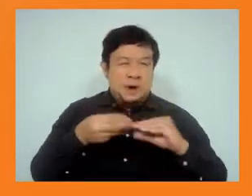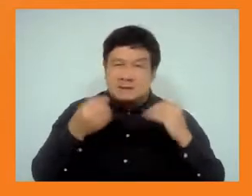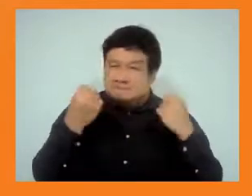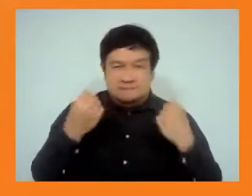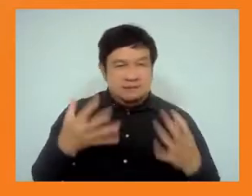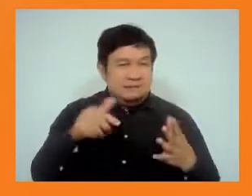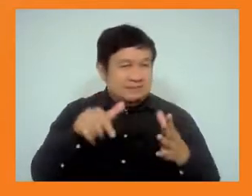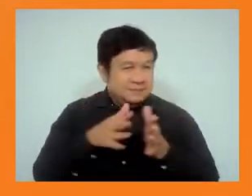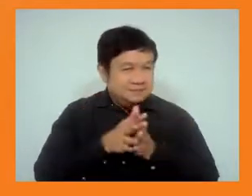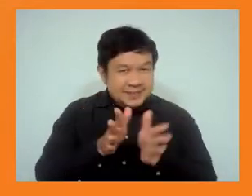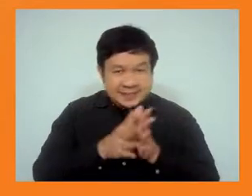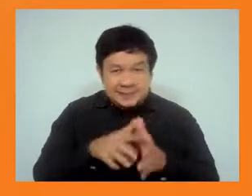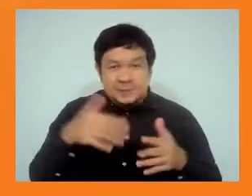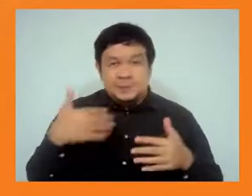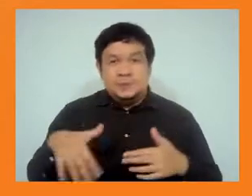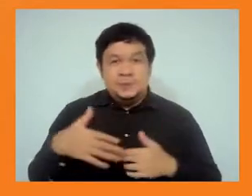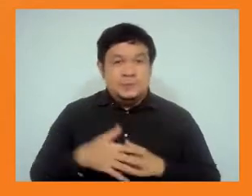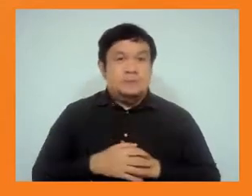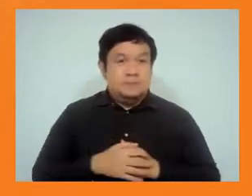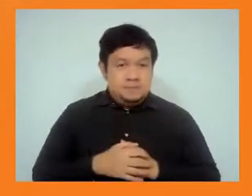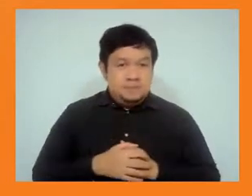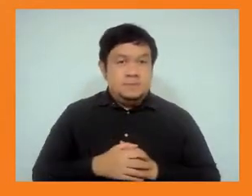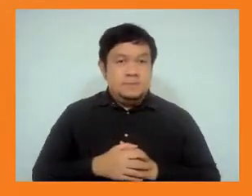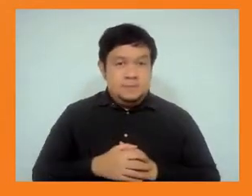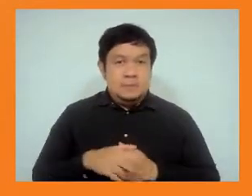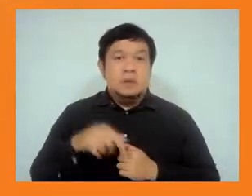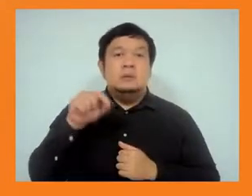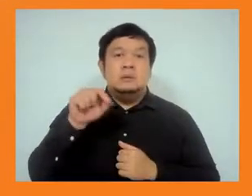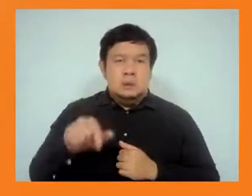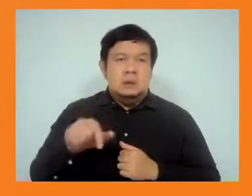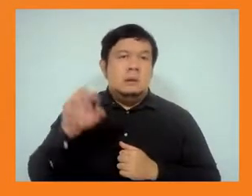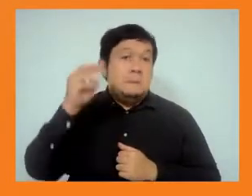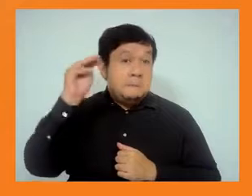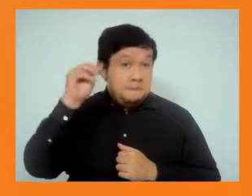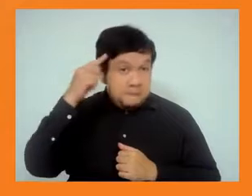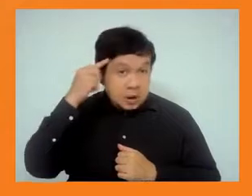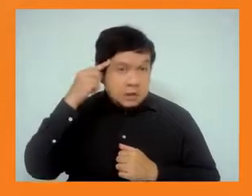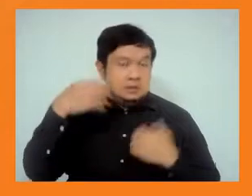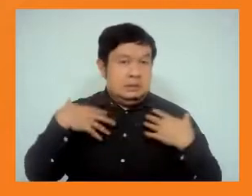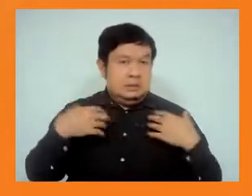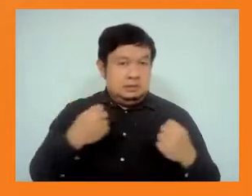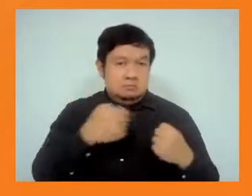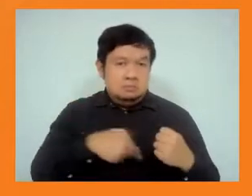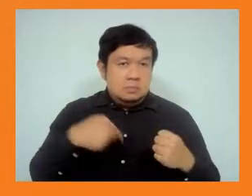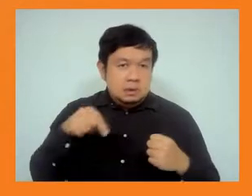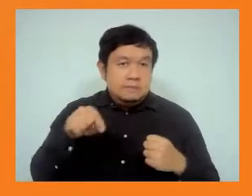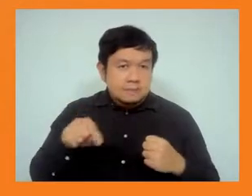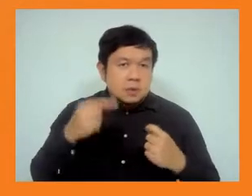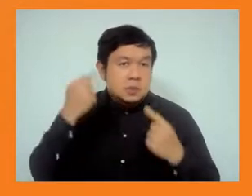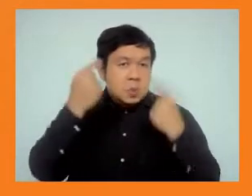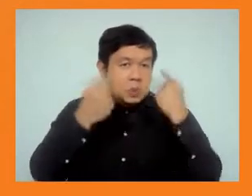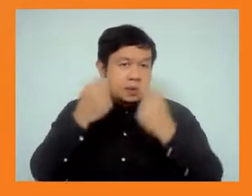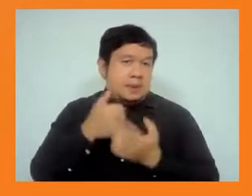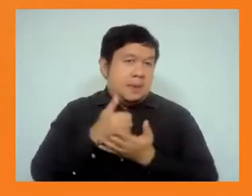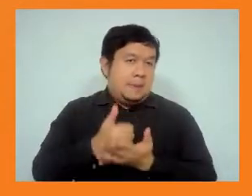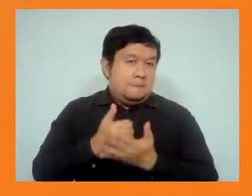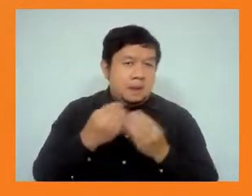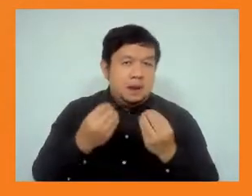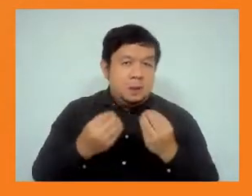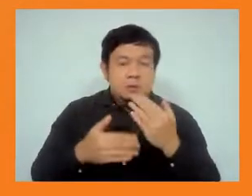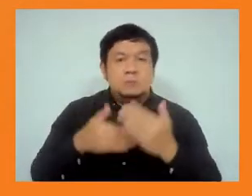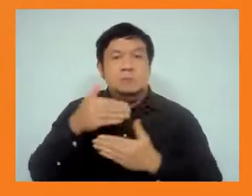have this elaborate web of contractors and subcontractors that actually undertake project construction on